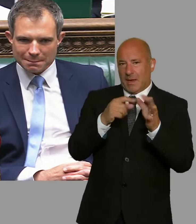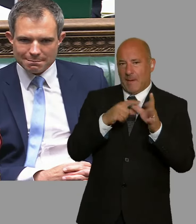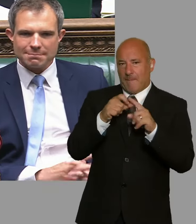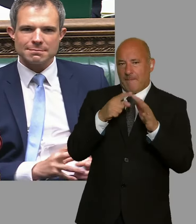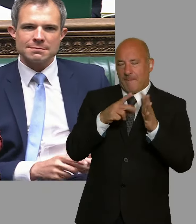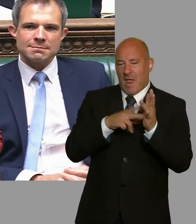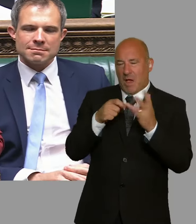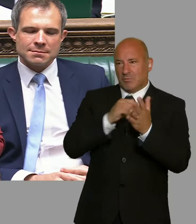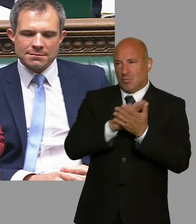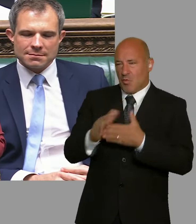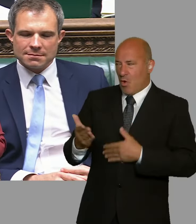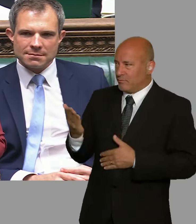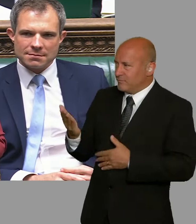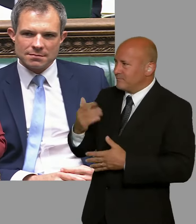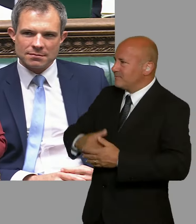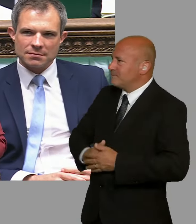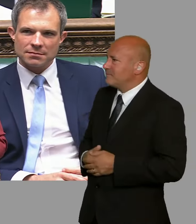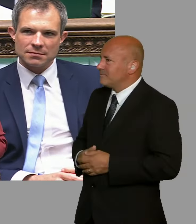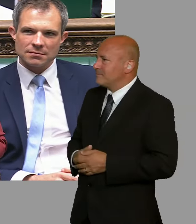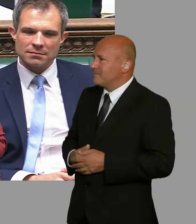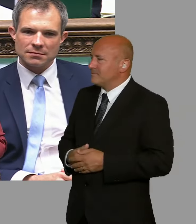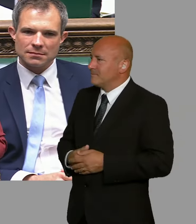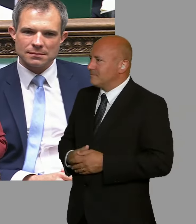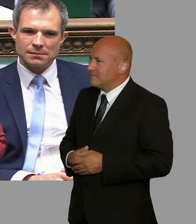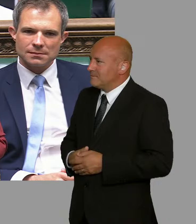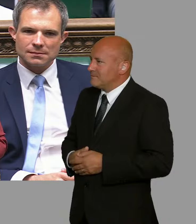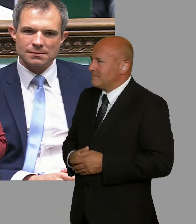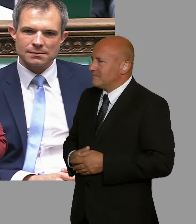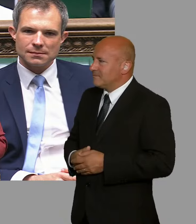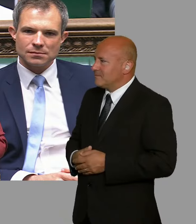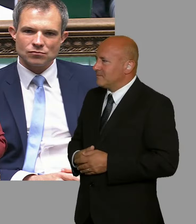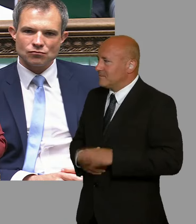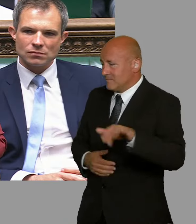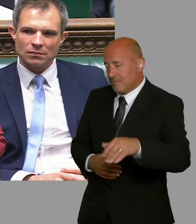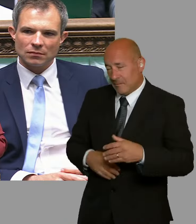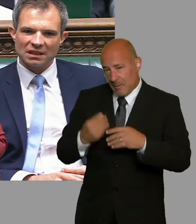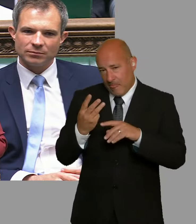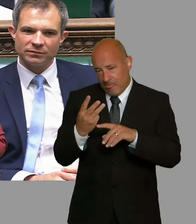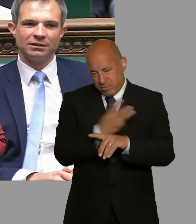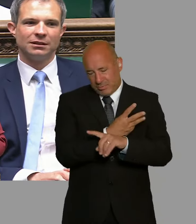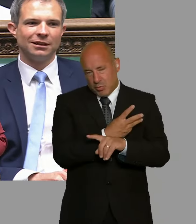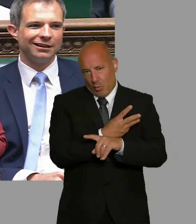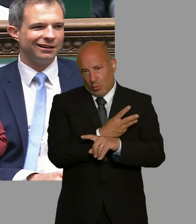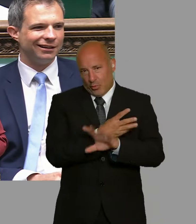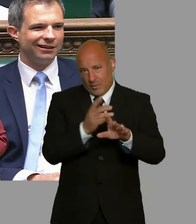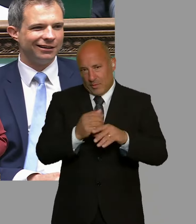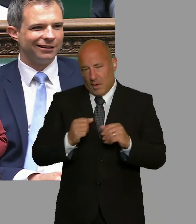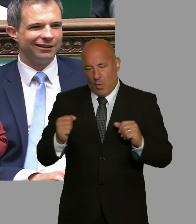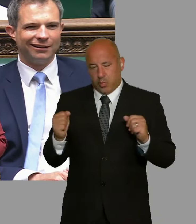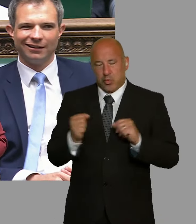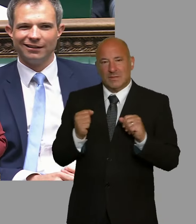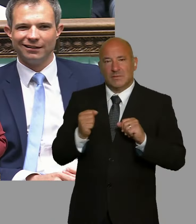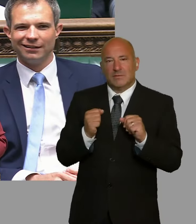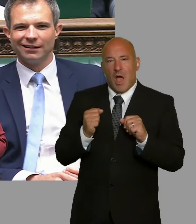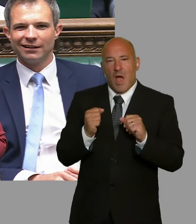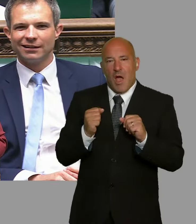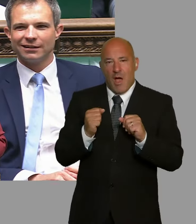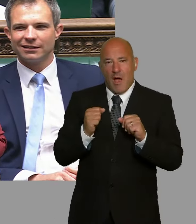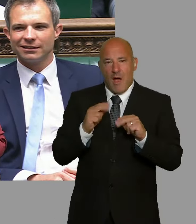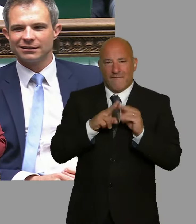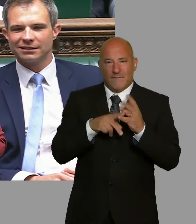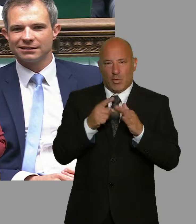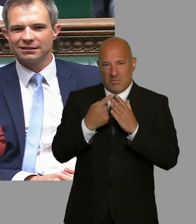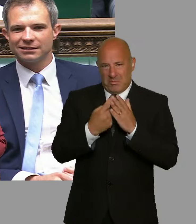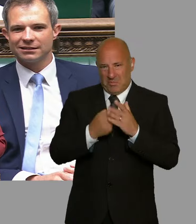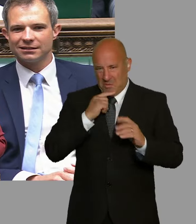U-turned. Today, the Chancellor is rushing her plans because she just realised when winter is. So, on behalf